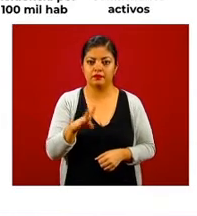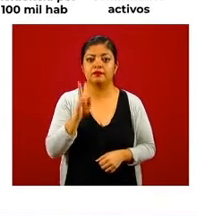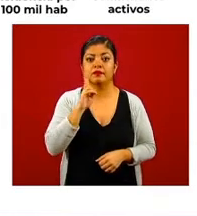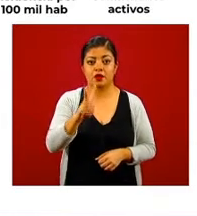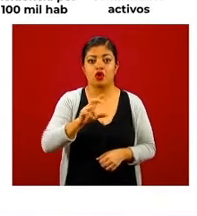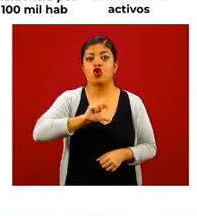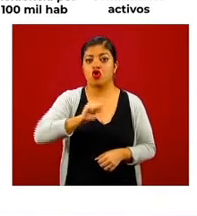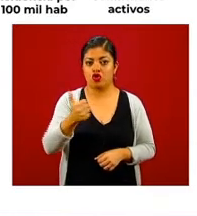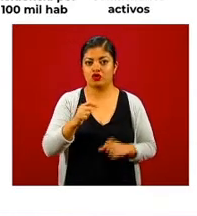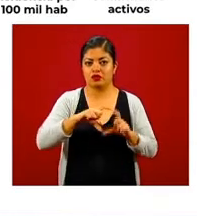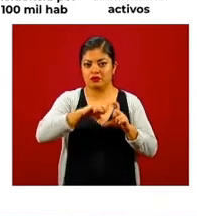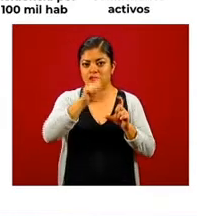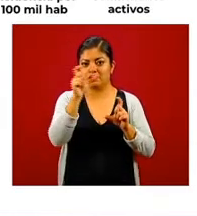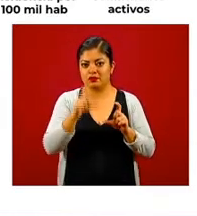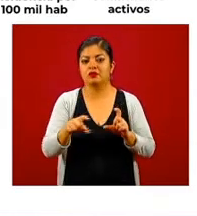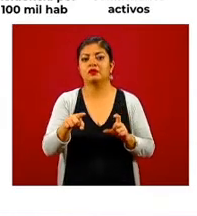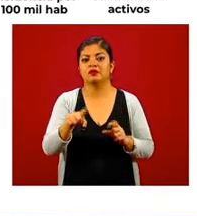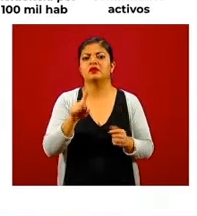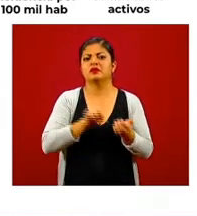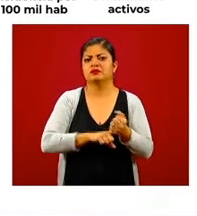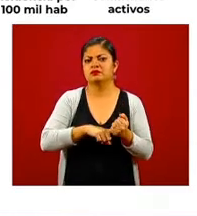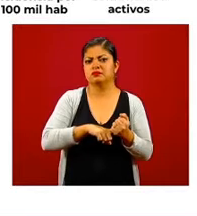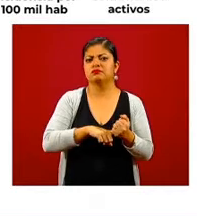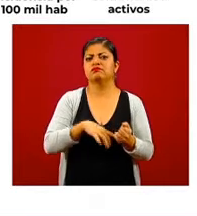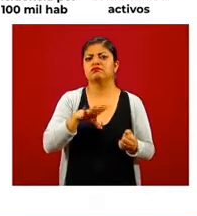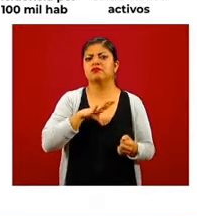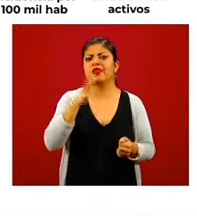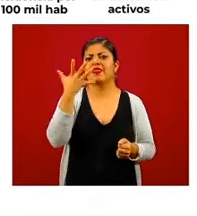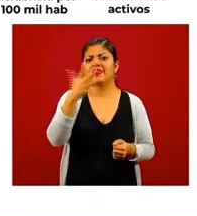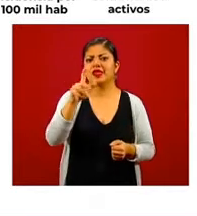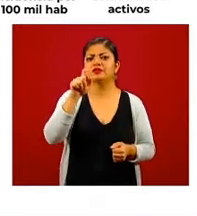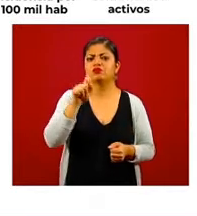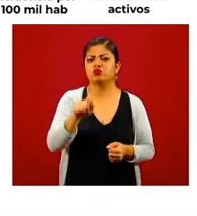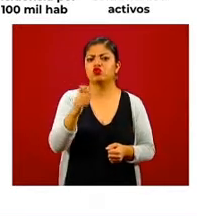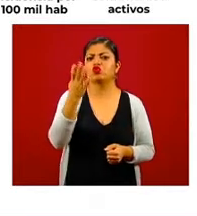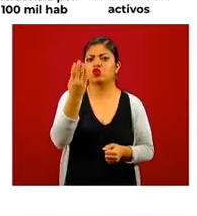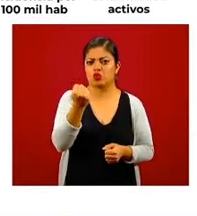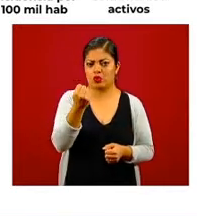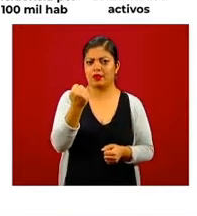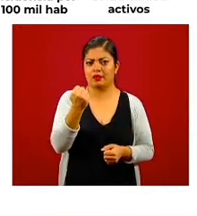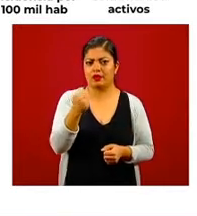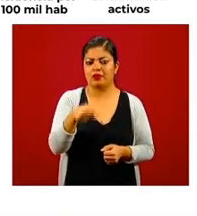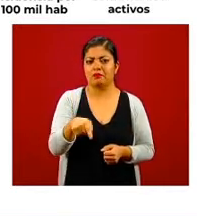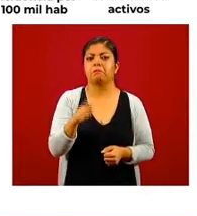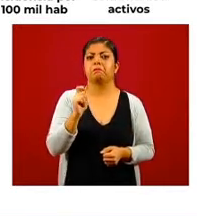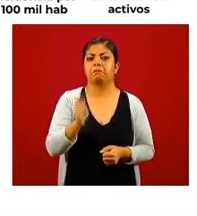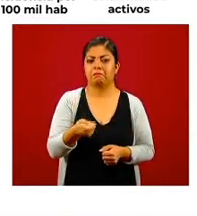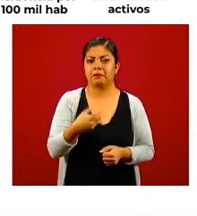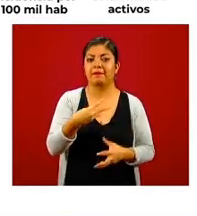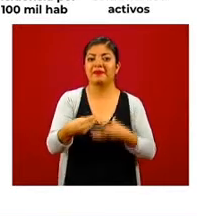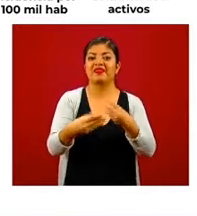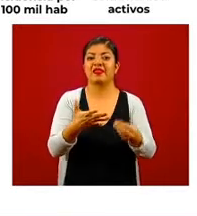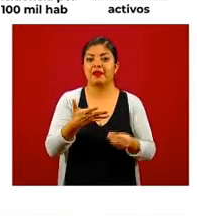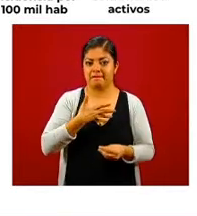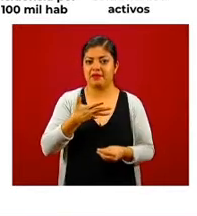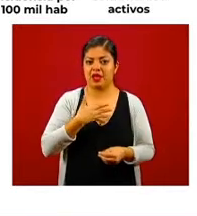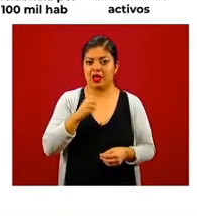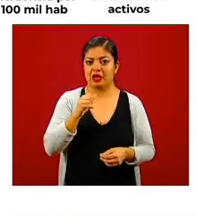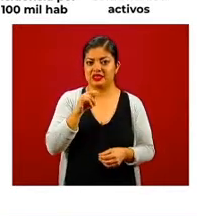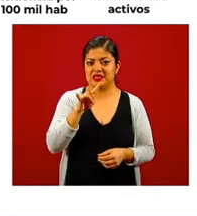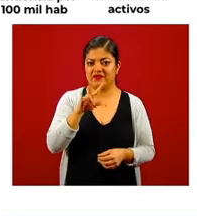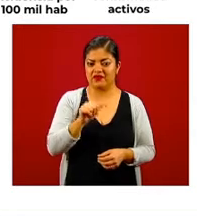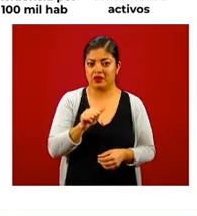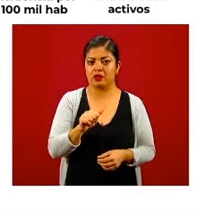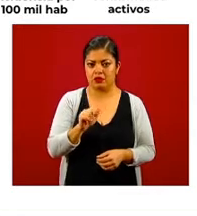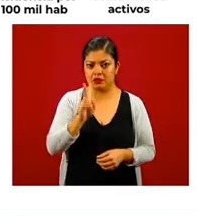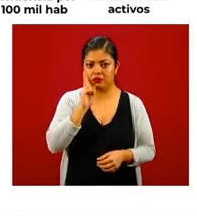with symptoms being exhibited in the last 14 days. This is the cumulative incidence rate. We have 10.9%